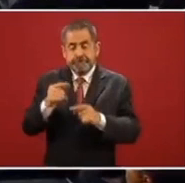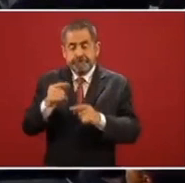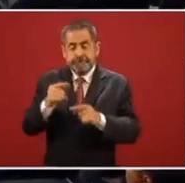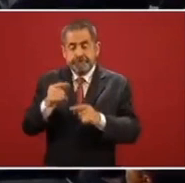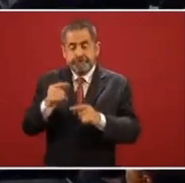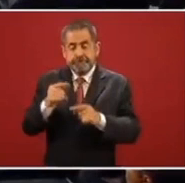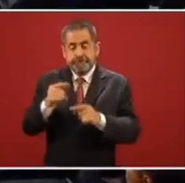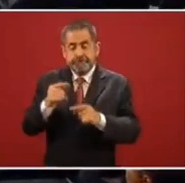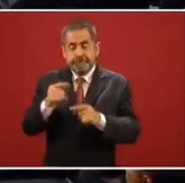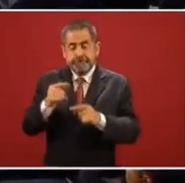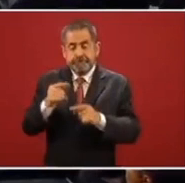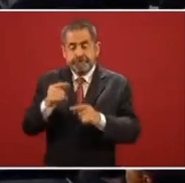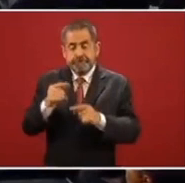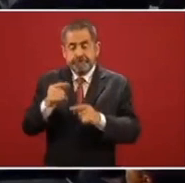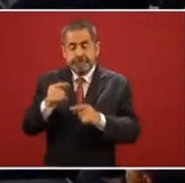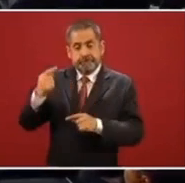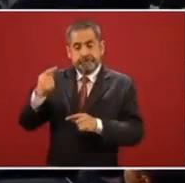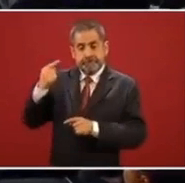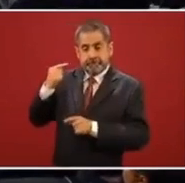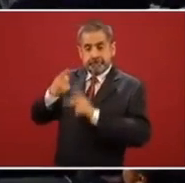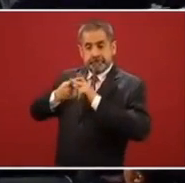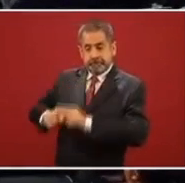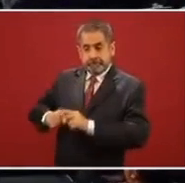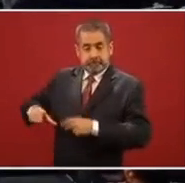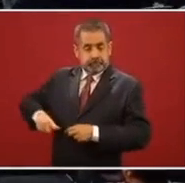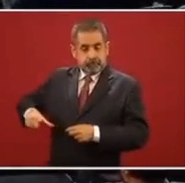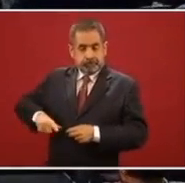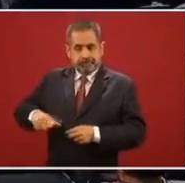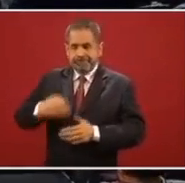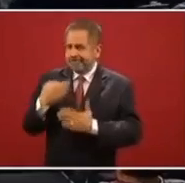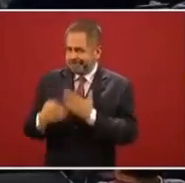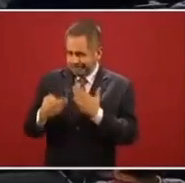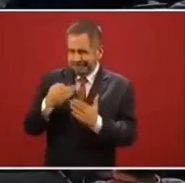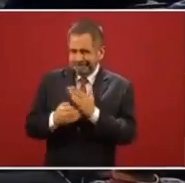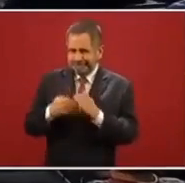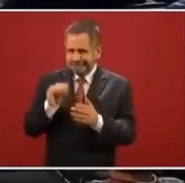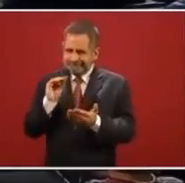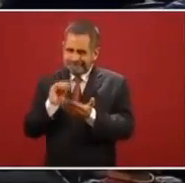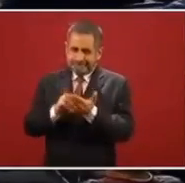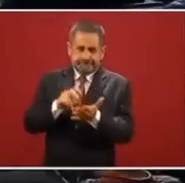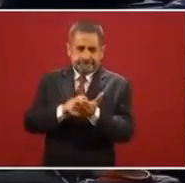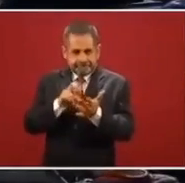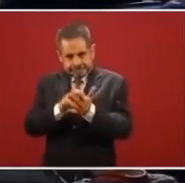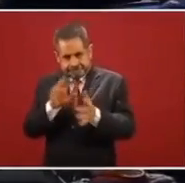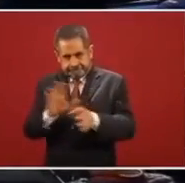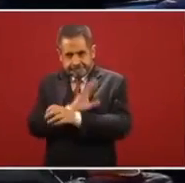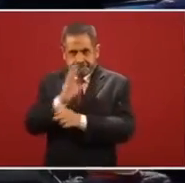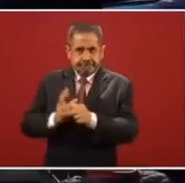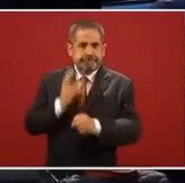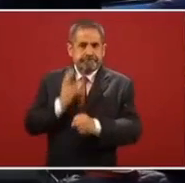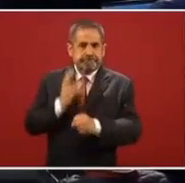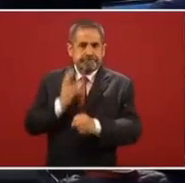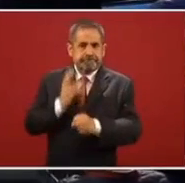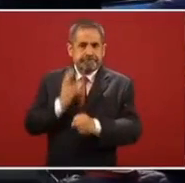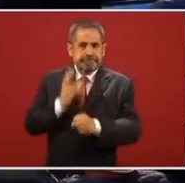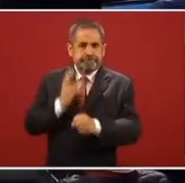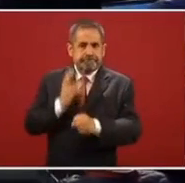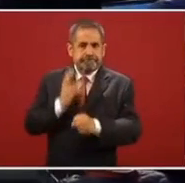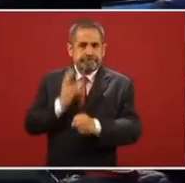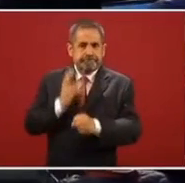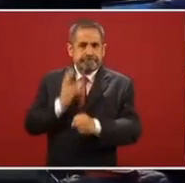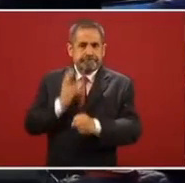at or had within our sights de reformar, en donde